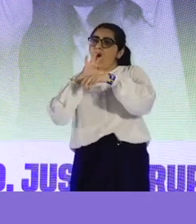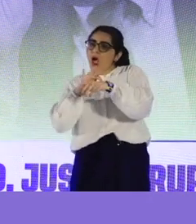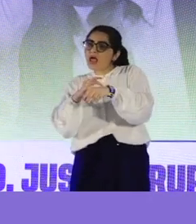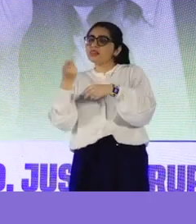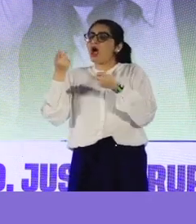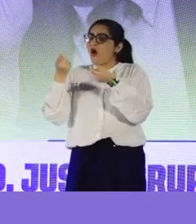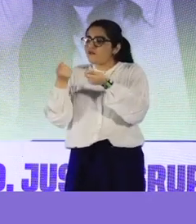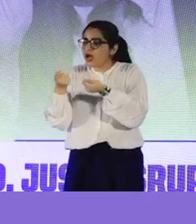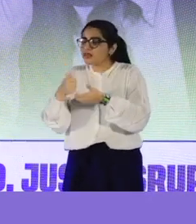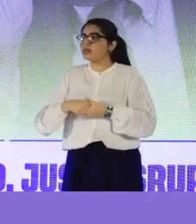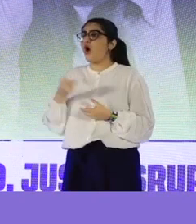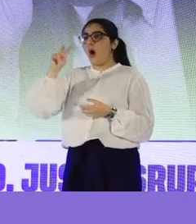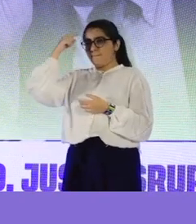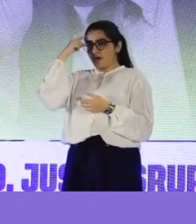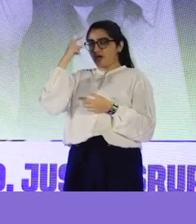putting this in this room?